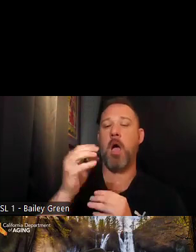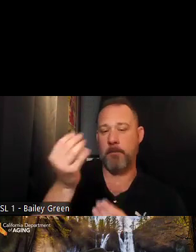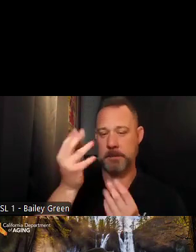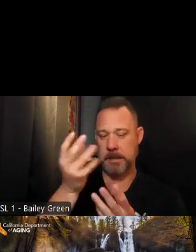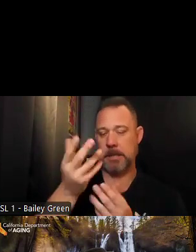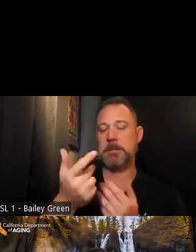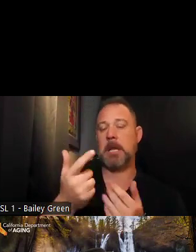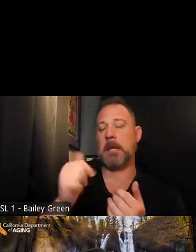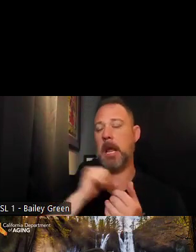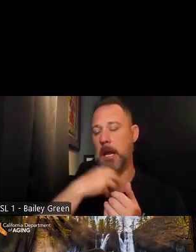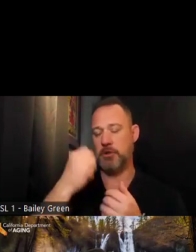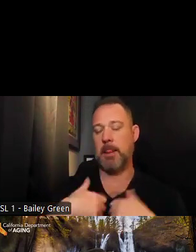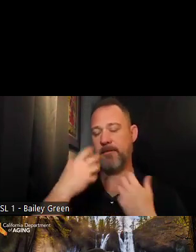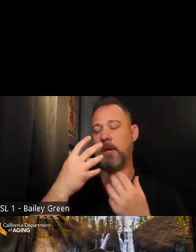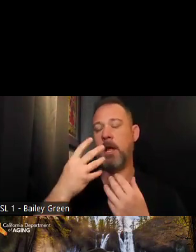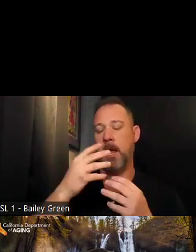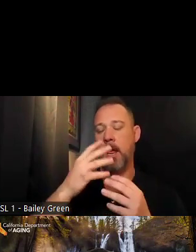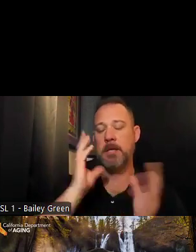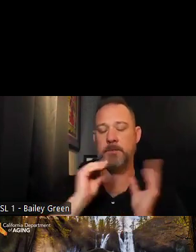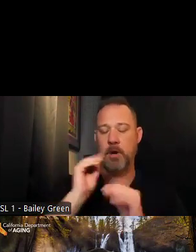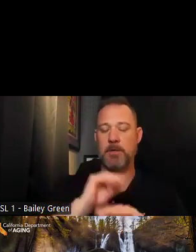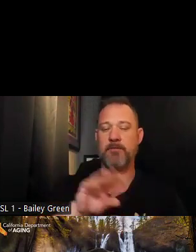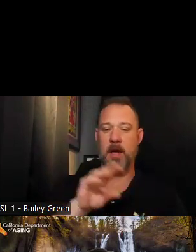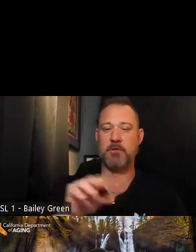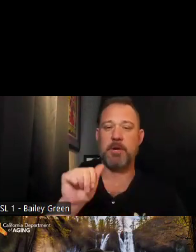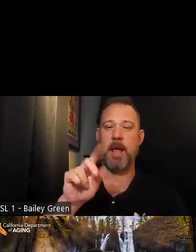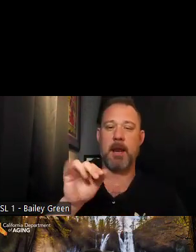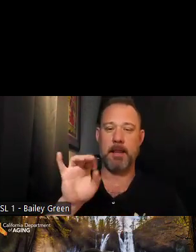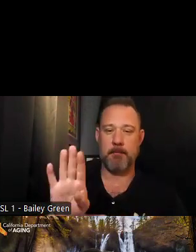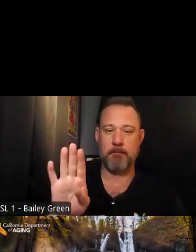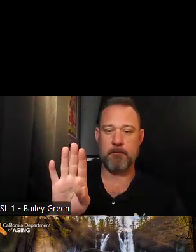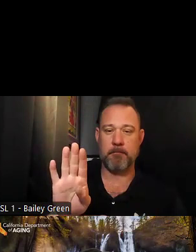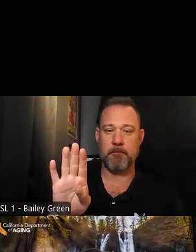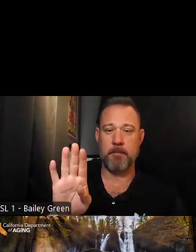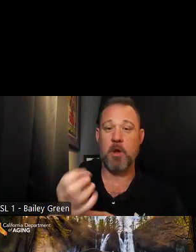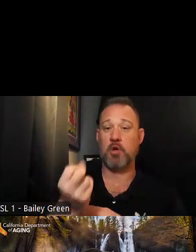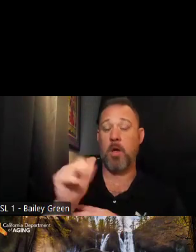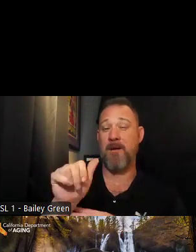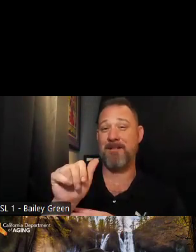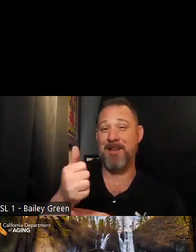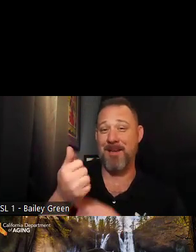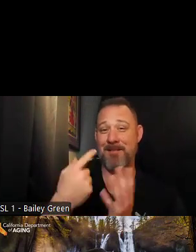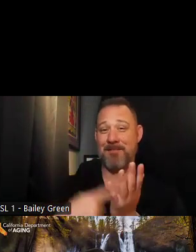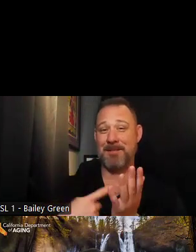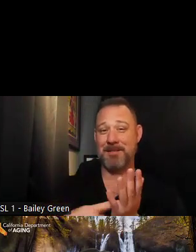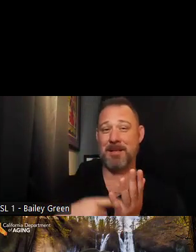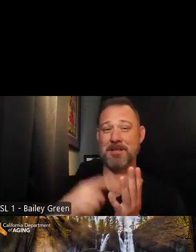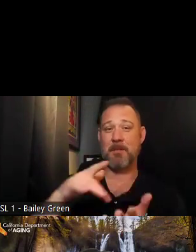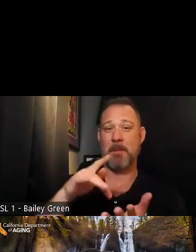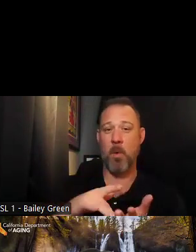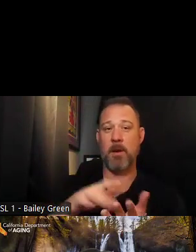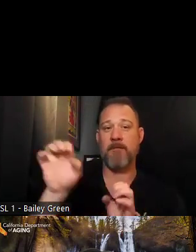Lived Experience Advisory Board, also known as ADLIB. At 12:10, we'll discuss midpoint evaluations